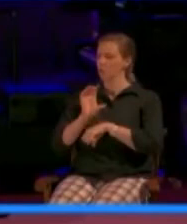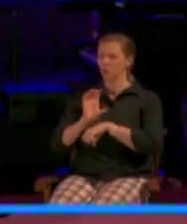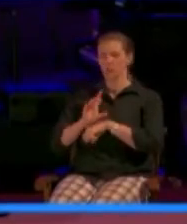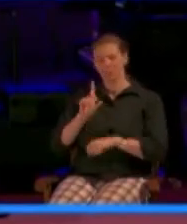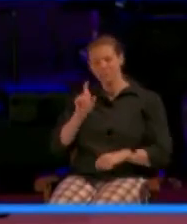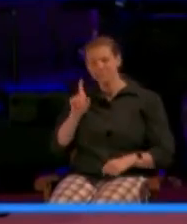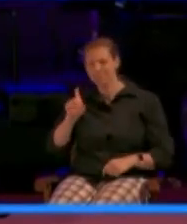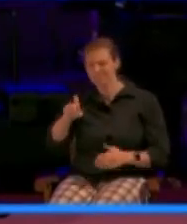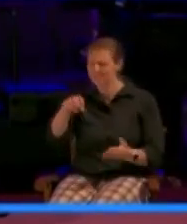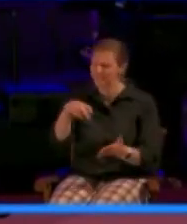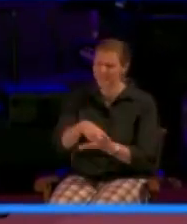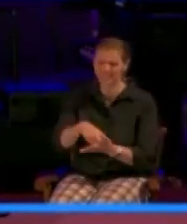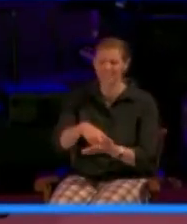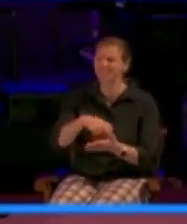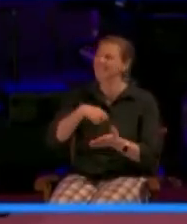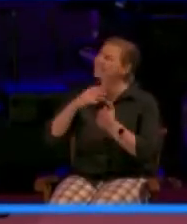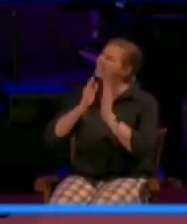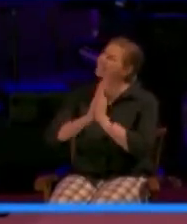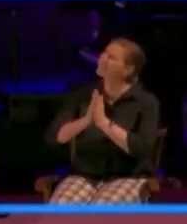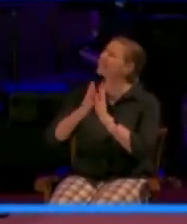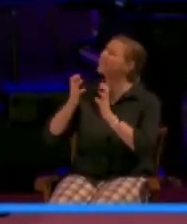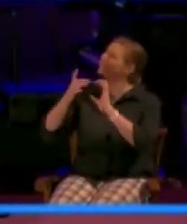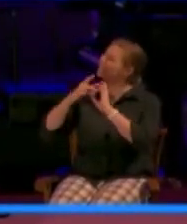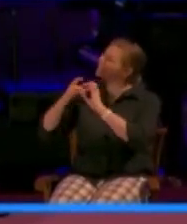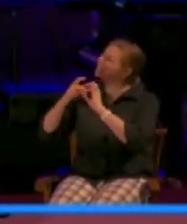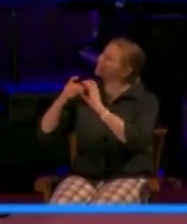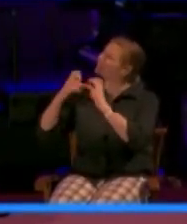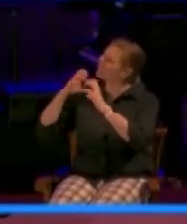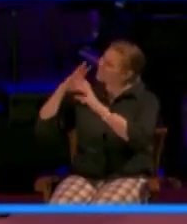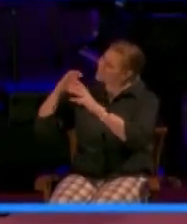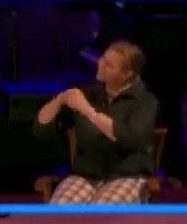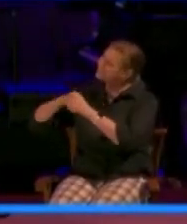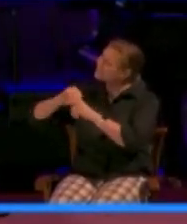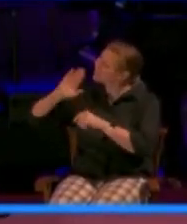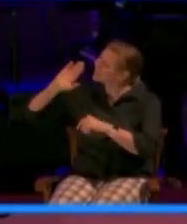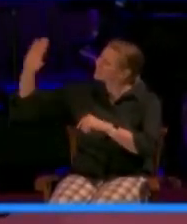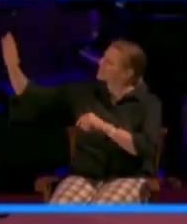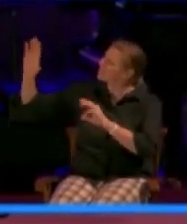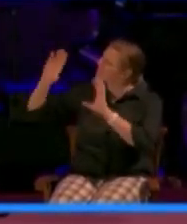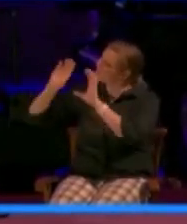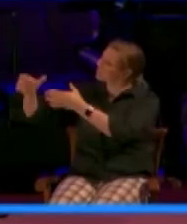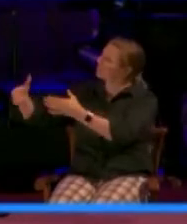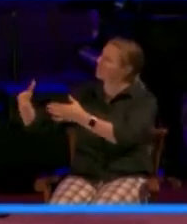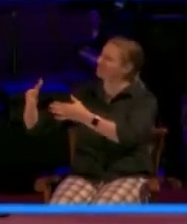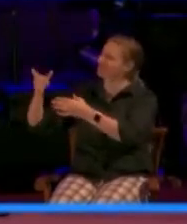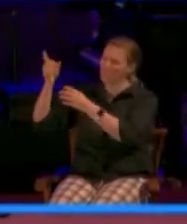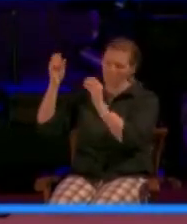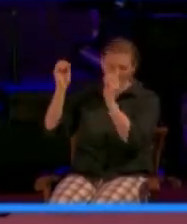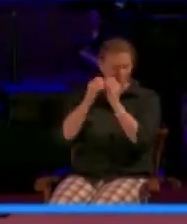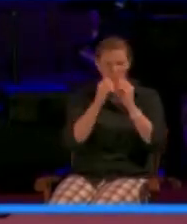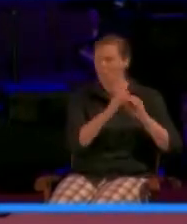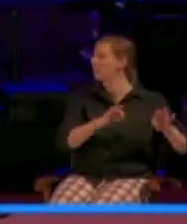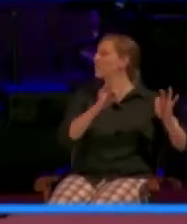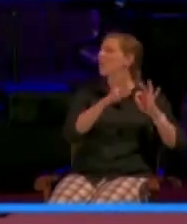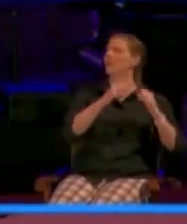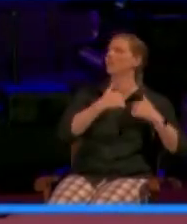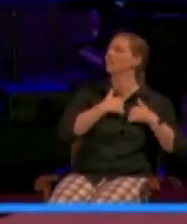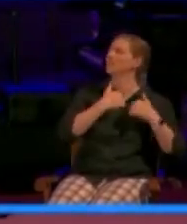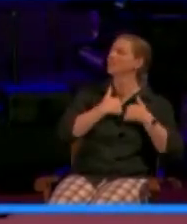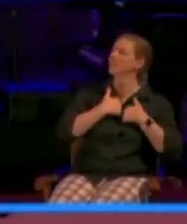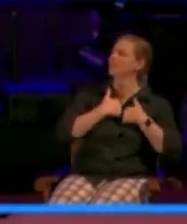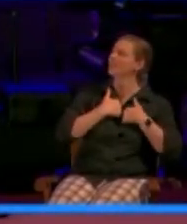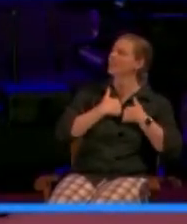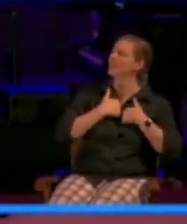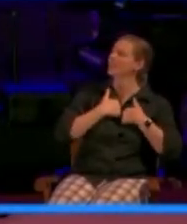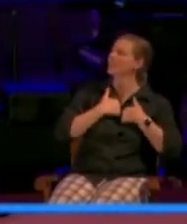want that. I want to have a relationship with you. I want the peace and joy that comes by knowing I am right